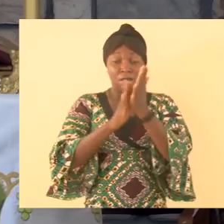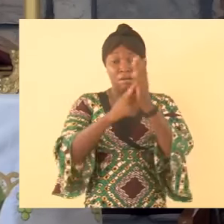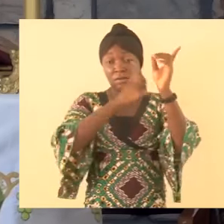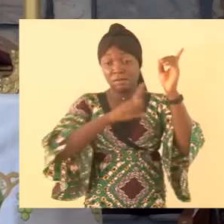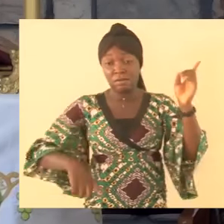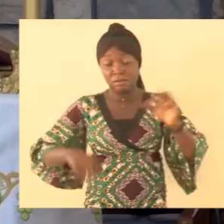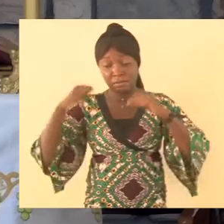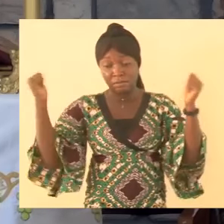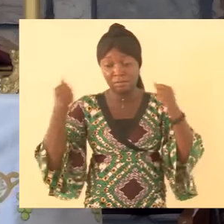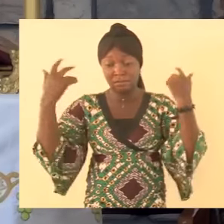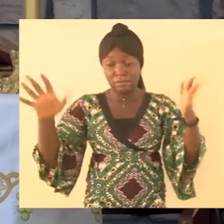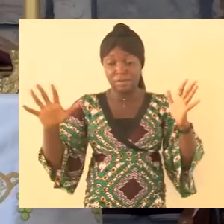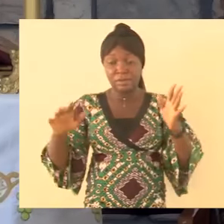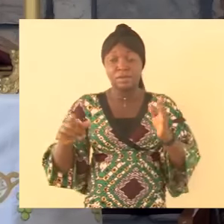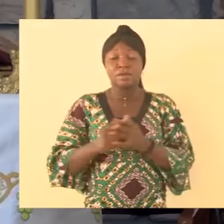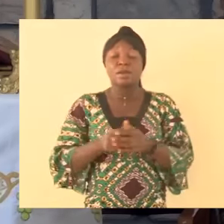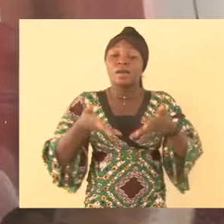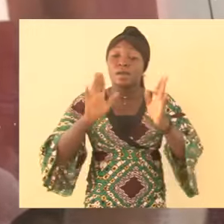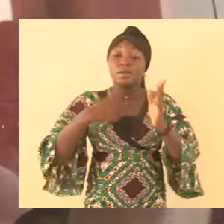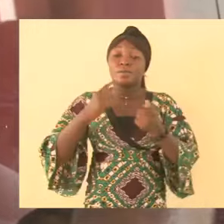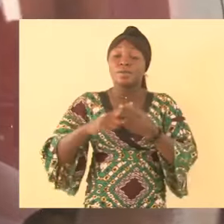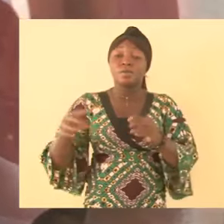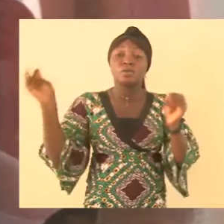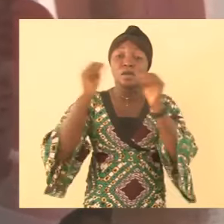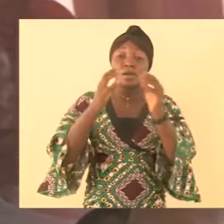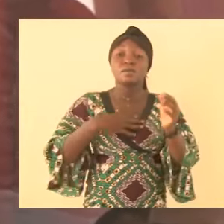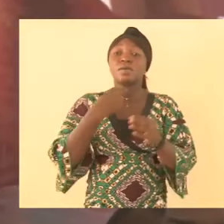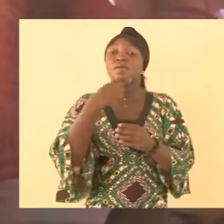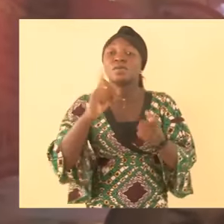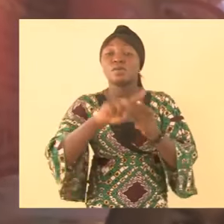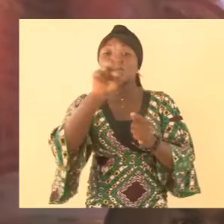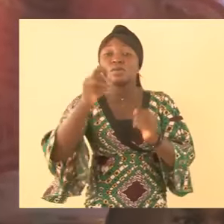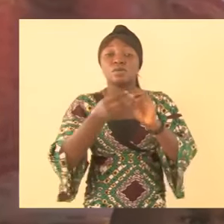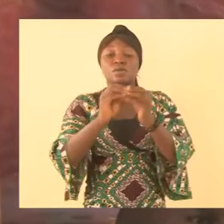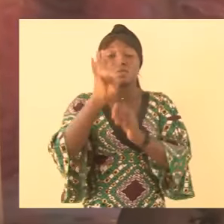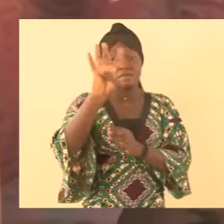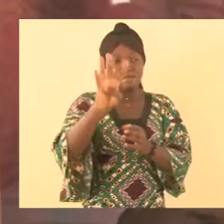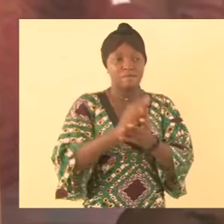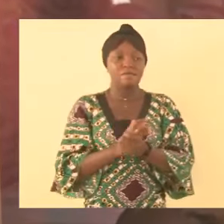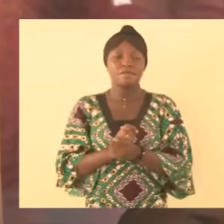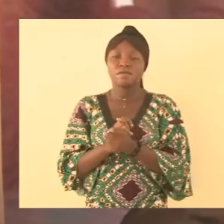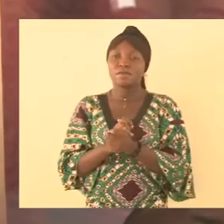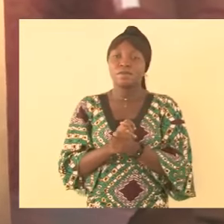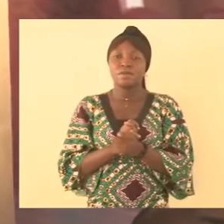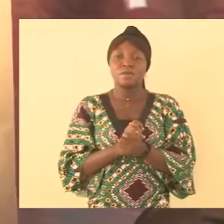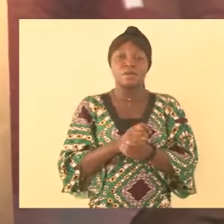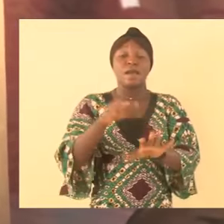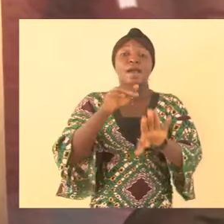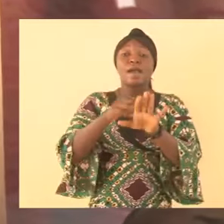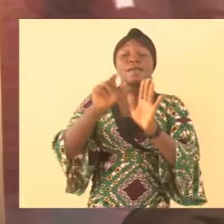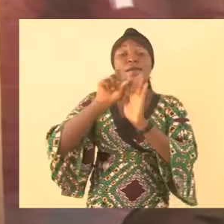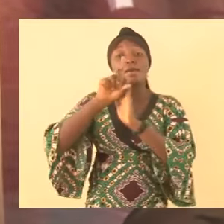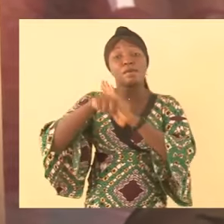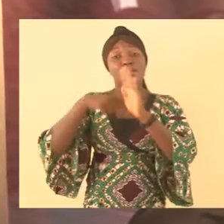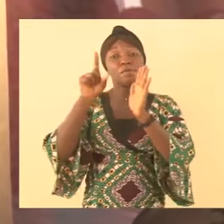Praise the Lord. God, allow me to add my voice to question number four. Yes. At